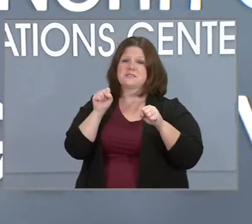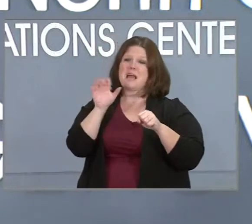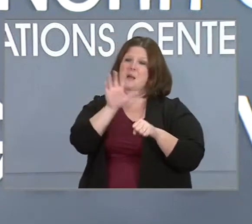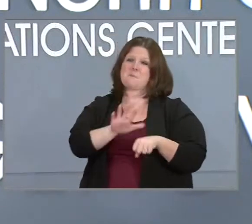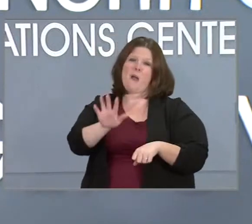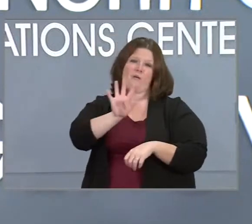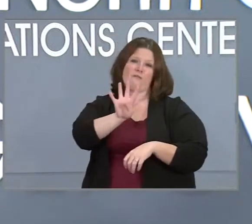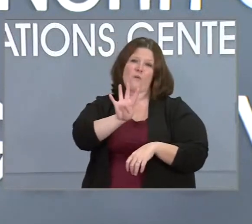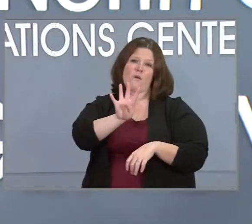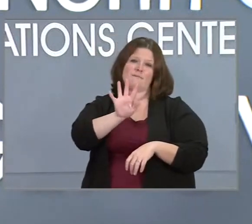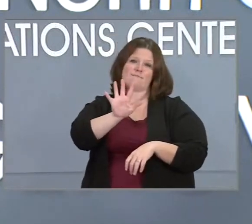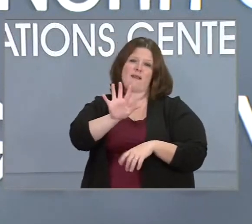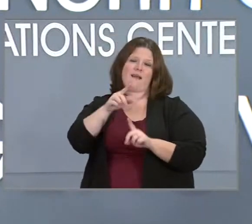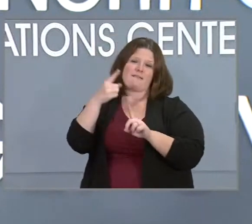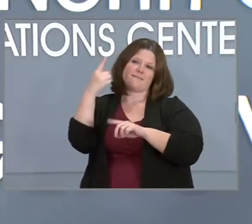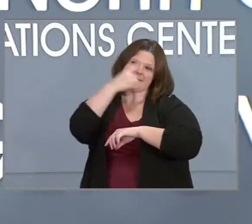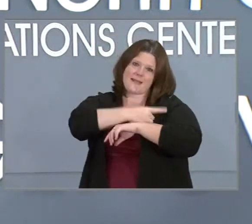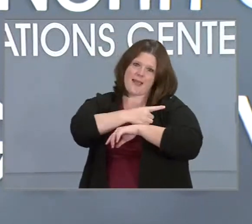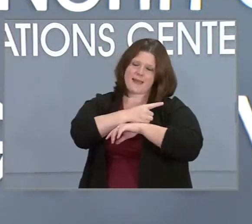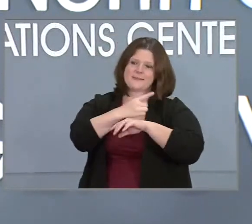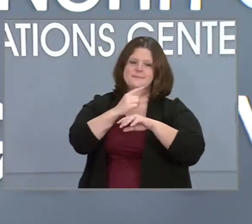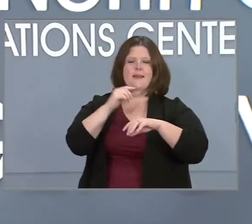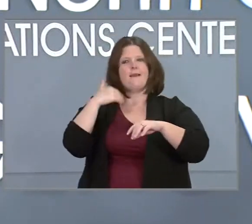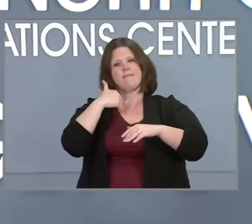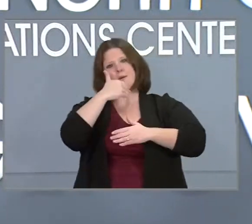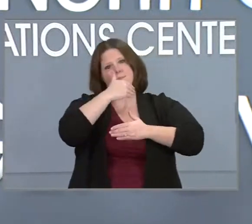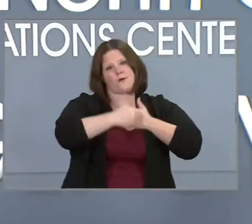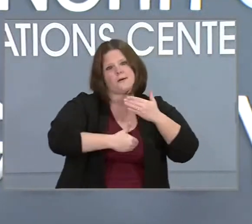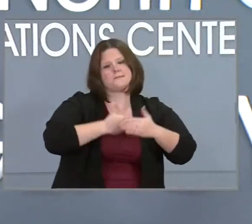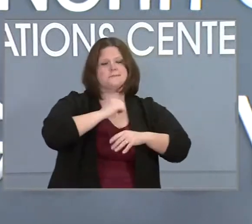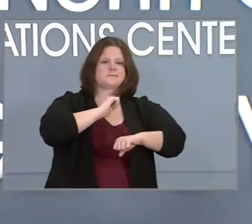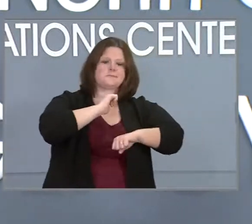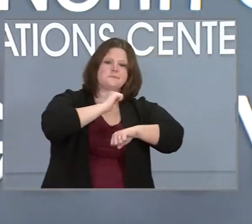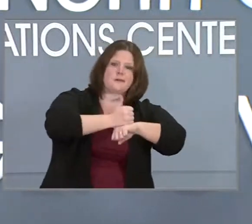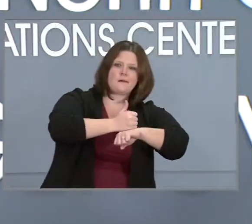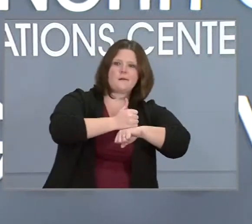ramp up, to set up the verification process, which